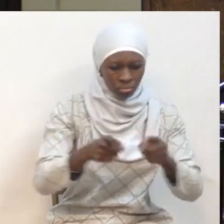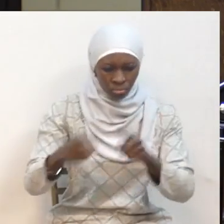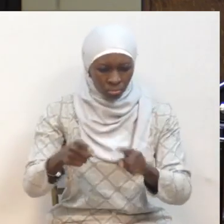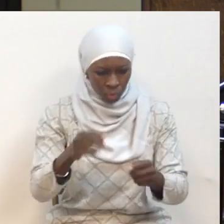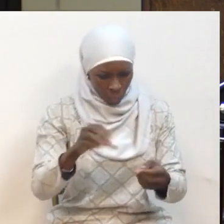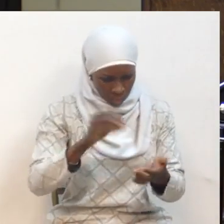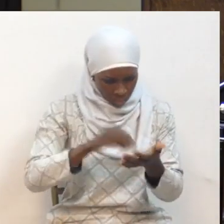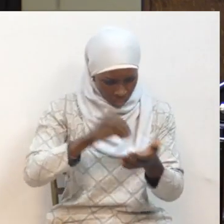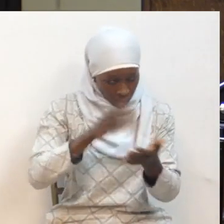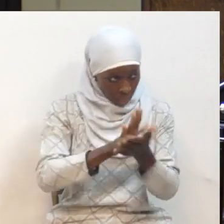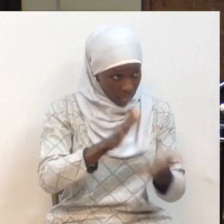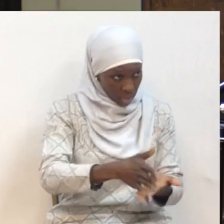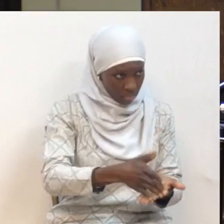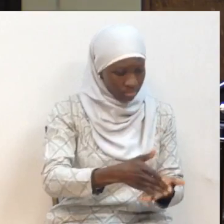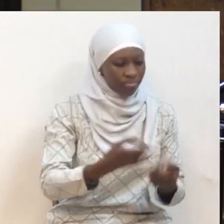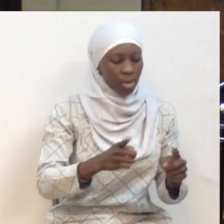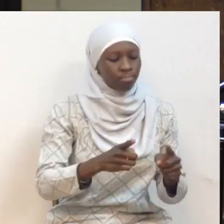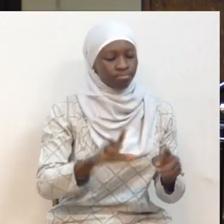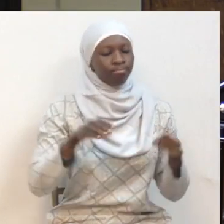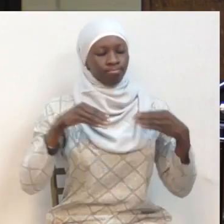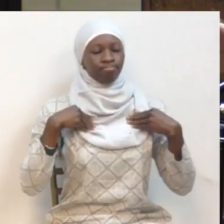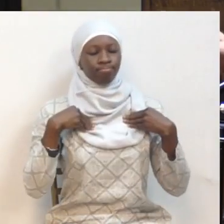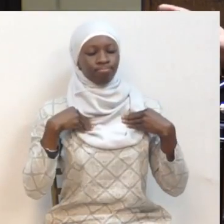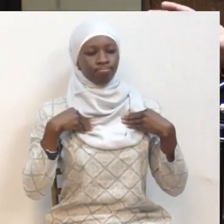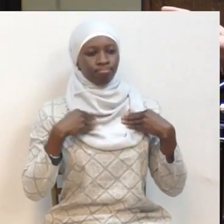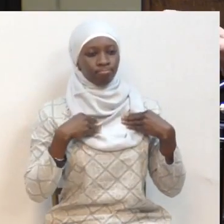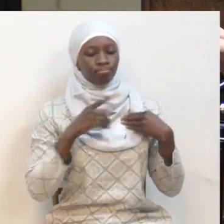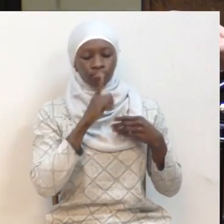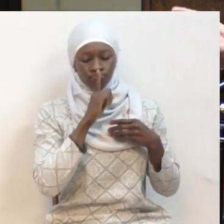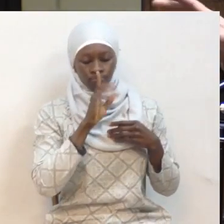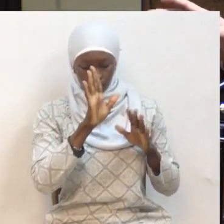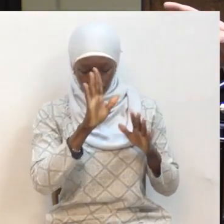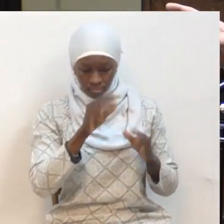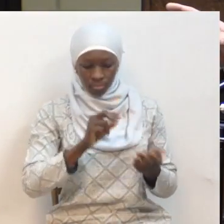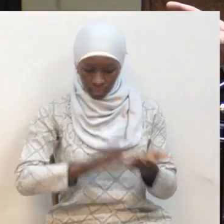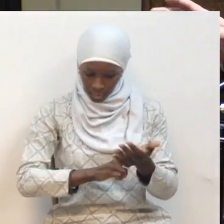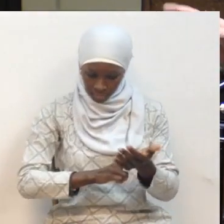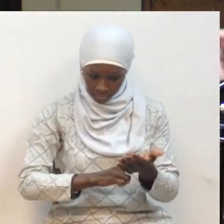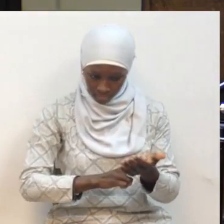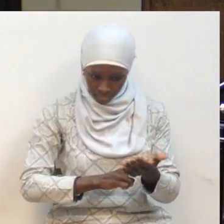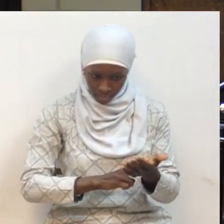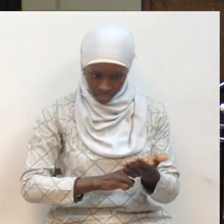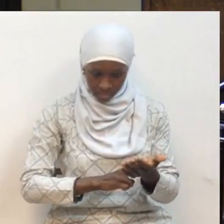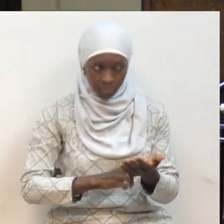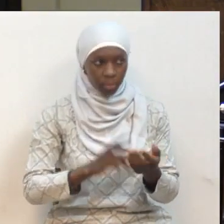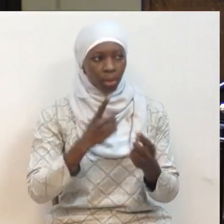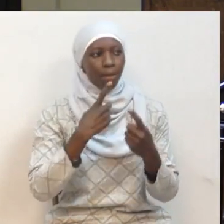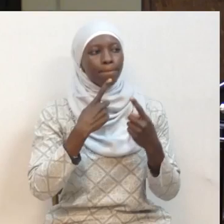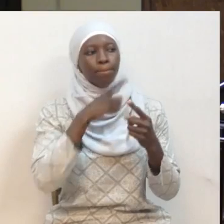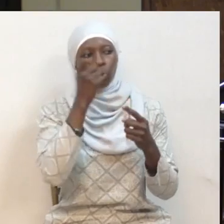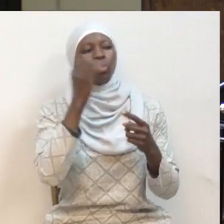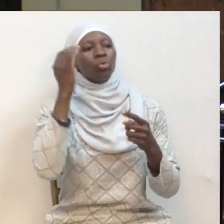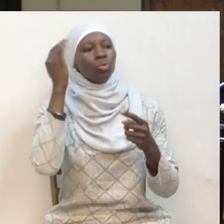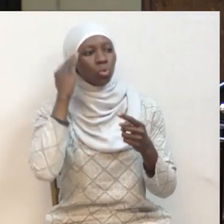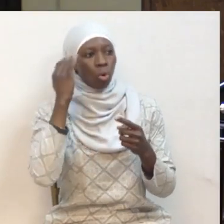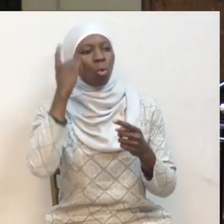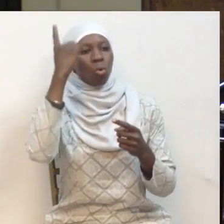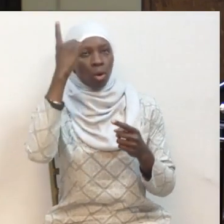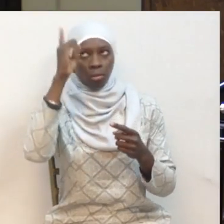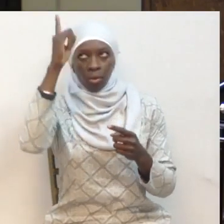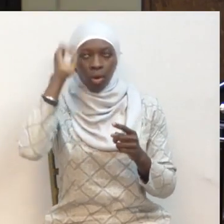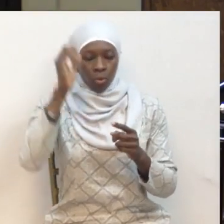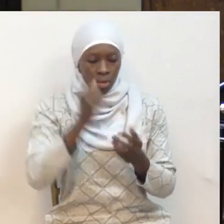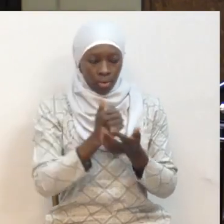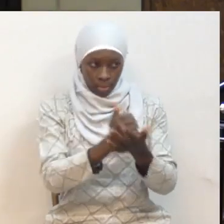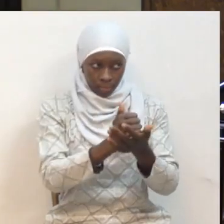not come from this time young, fresh companions. It came from top